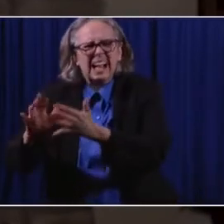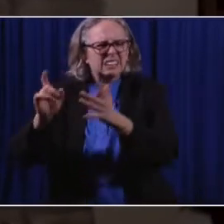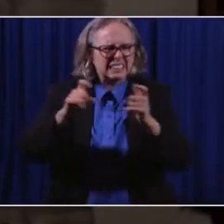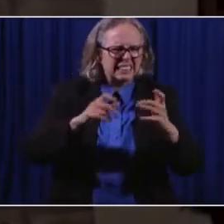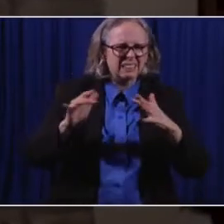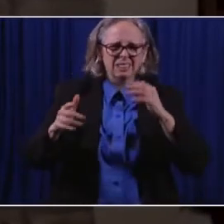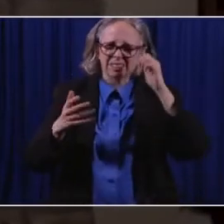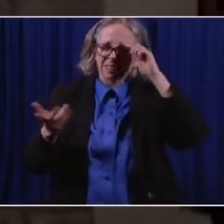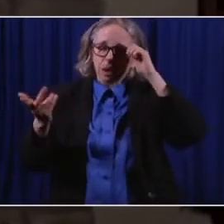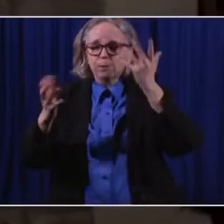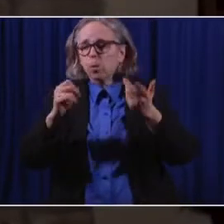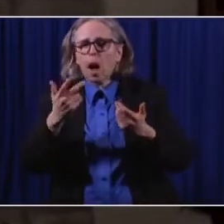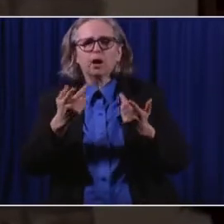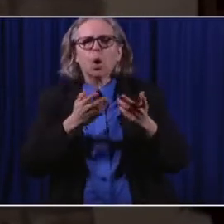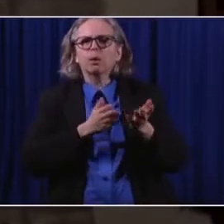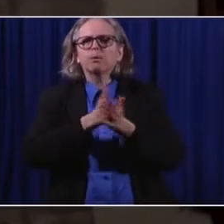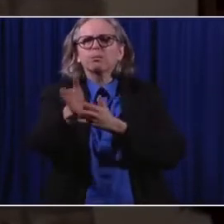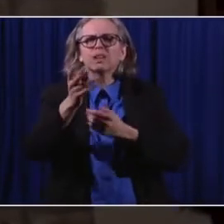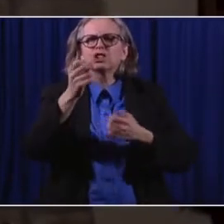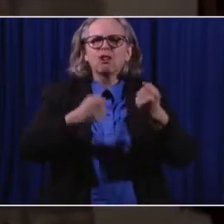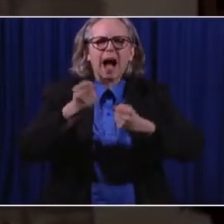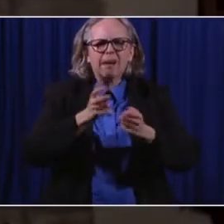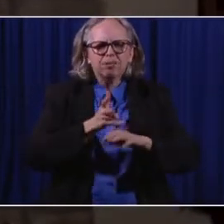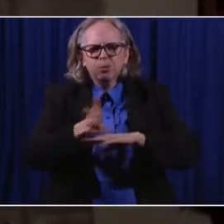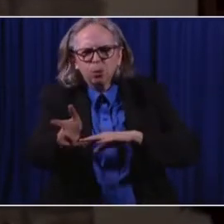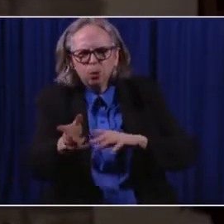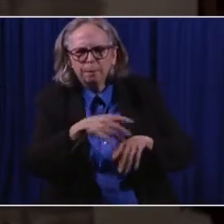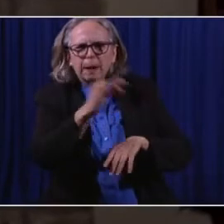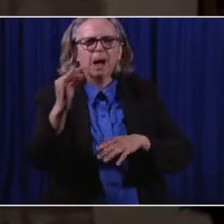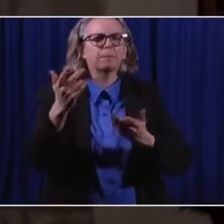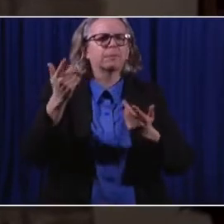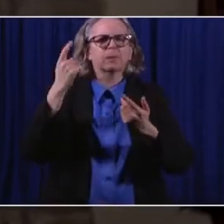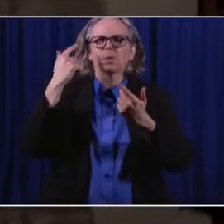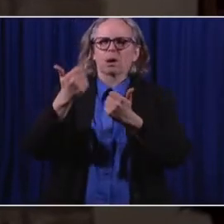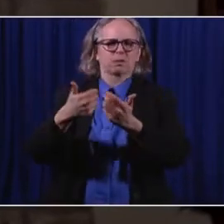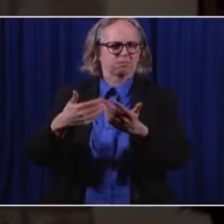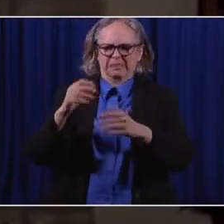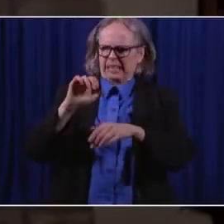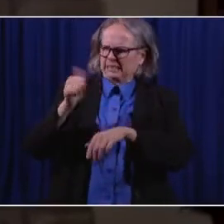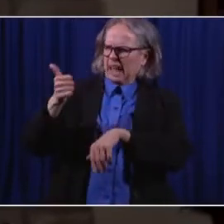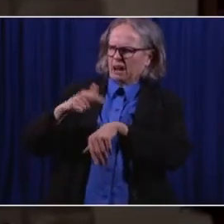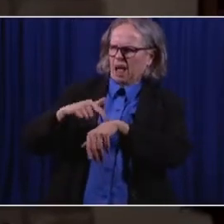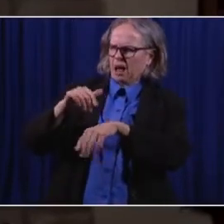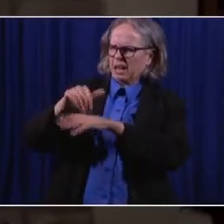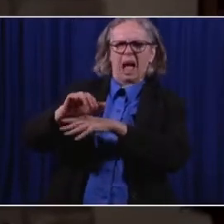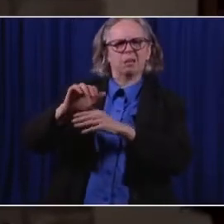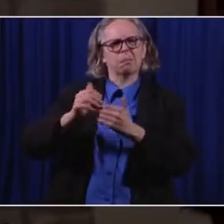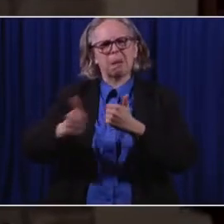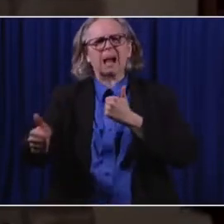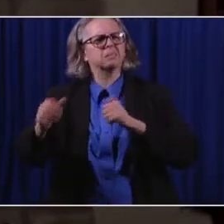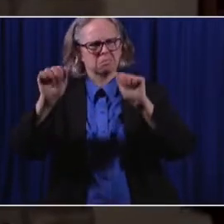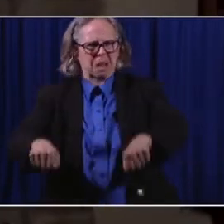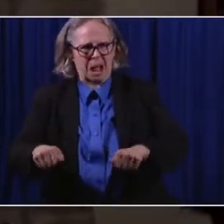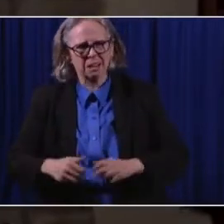drink within an establishment must cease at 10 p.m. The extended order will be posted later today